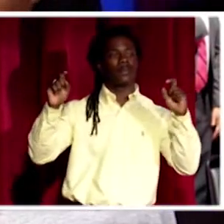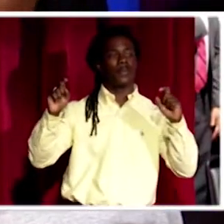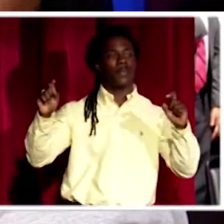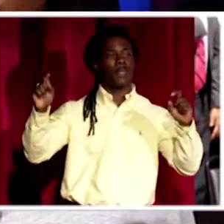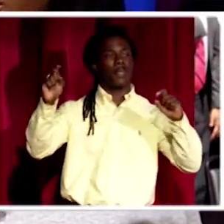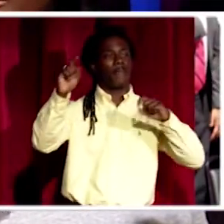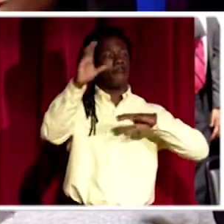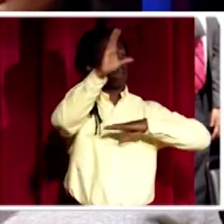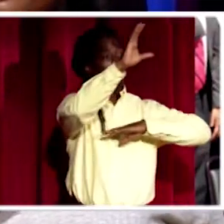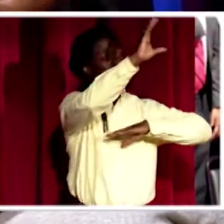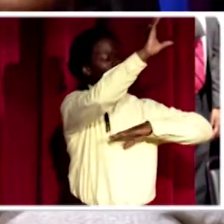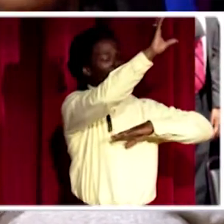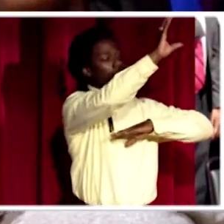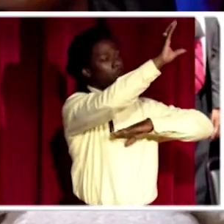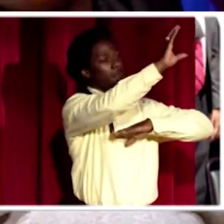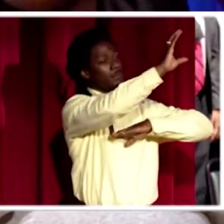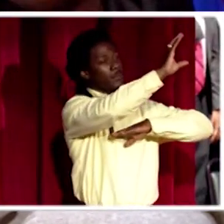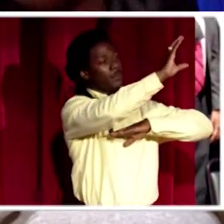hailed at the